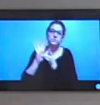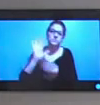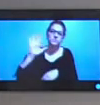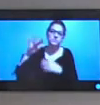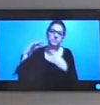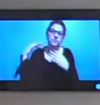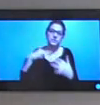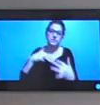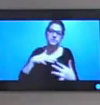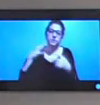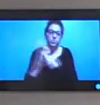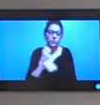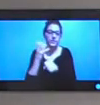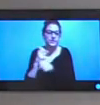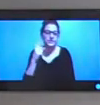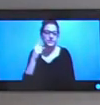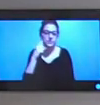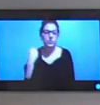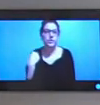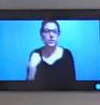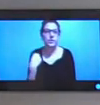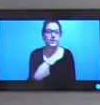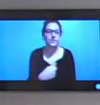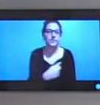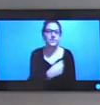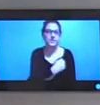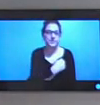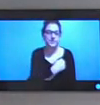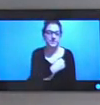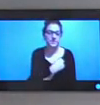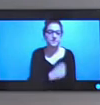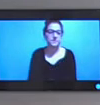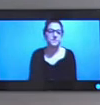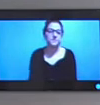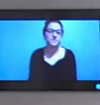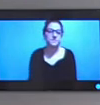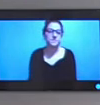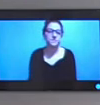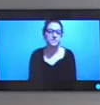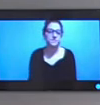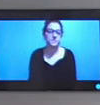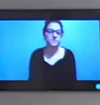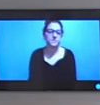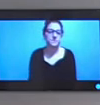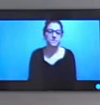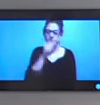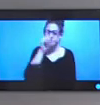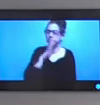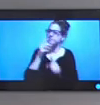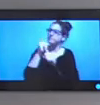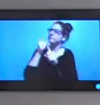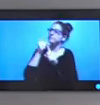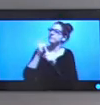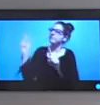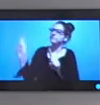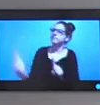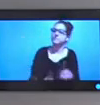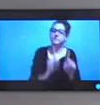advancing, and darker night is near. The bridegroom is